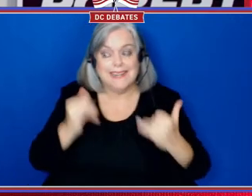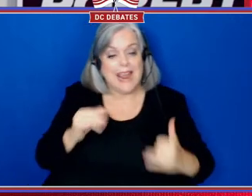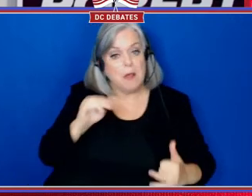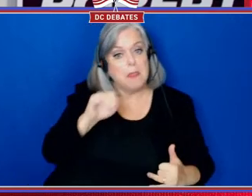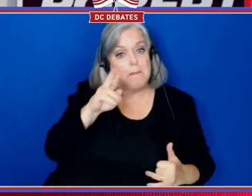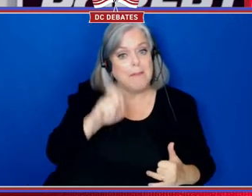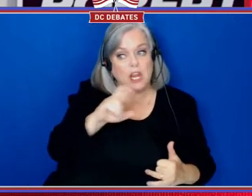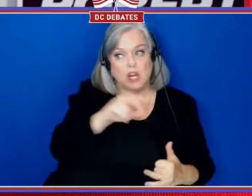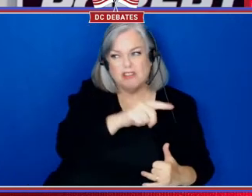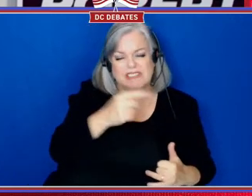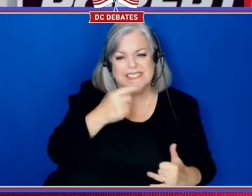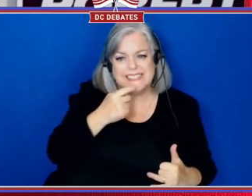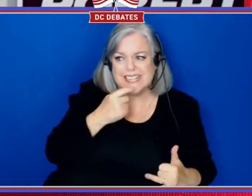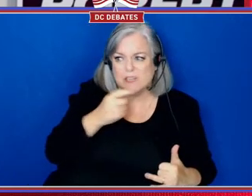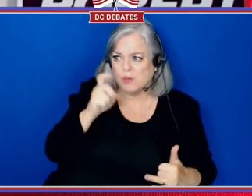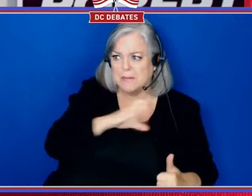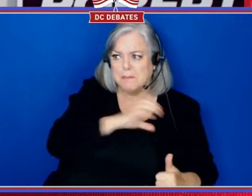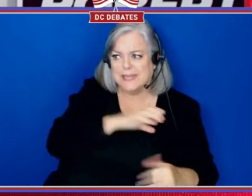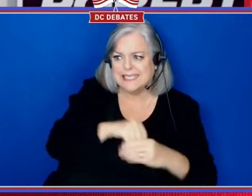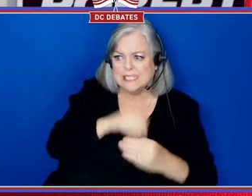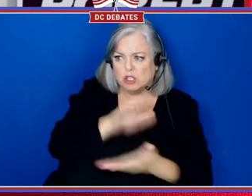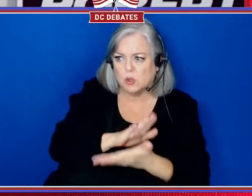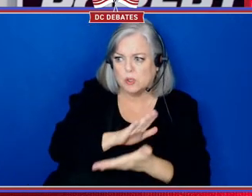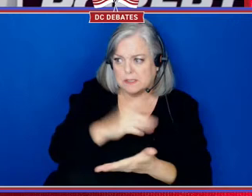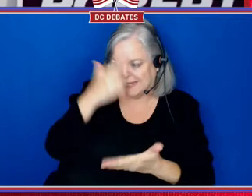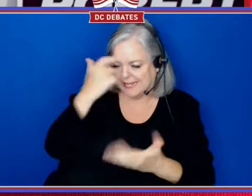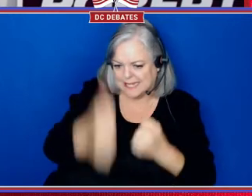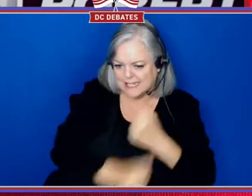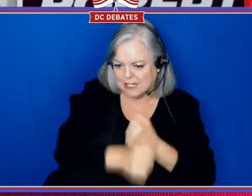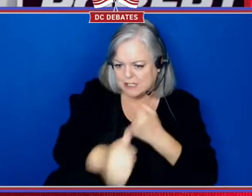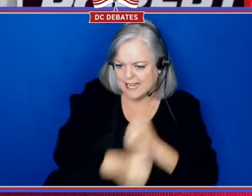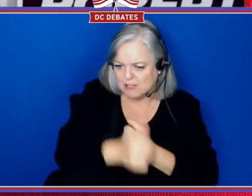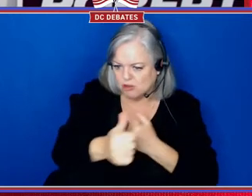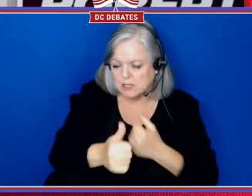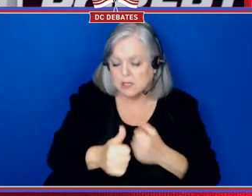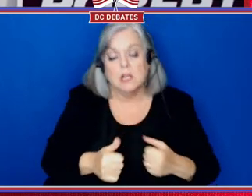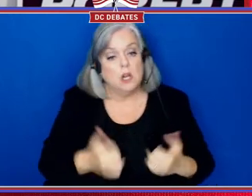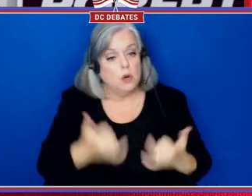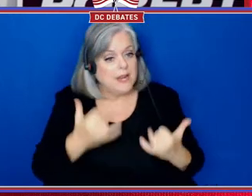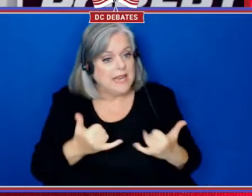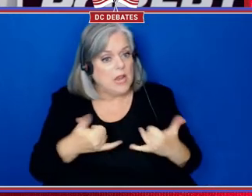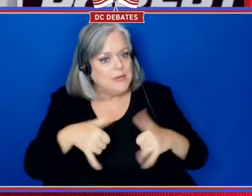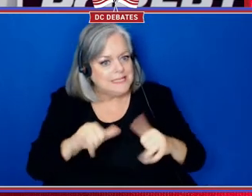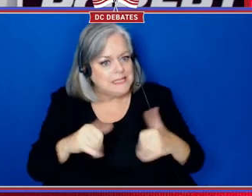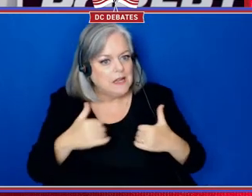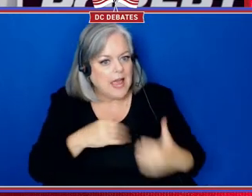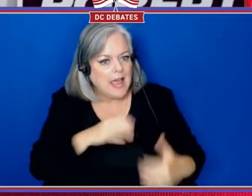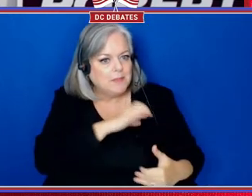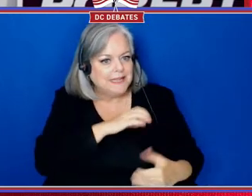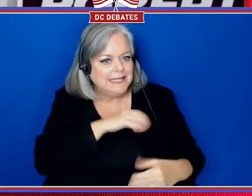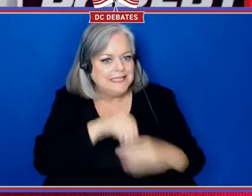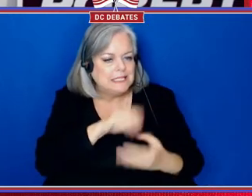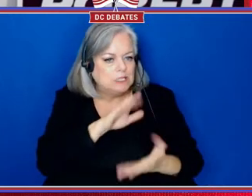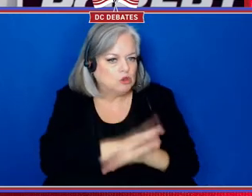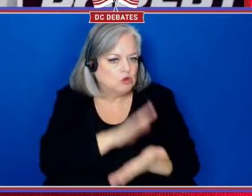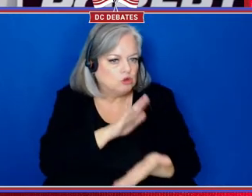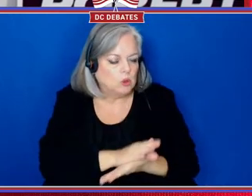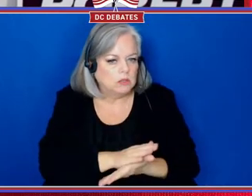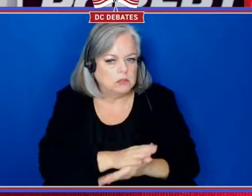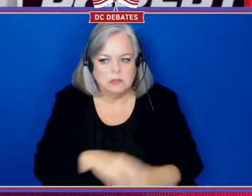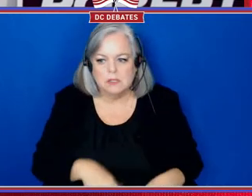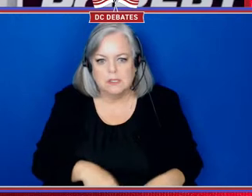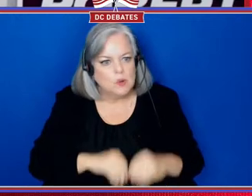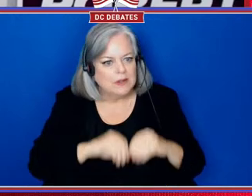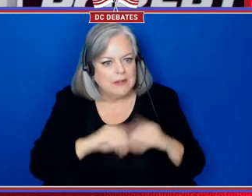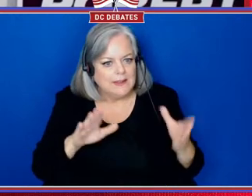getting dangerous. Well, right now we still have police in schools. So clearly that is not the whole answer. What we need is a mayor who